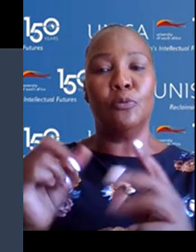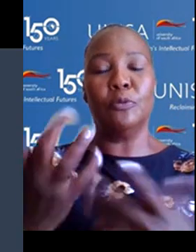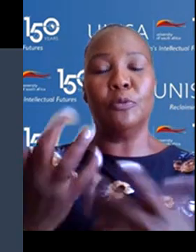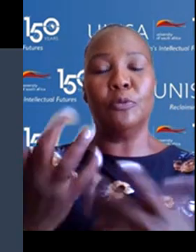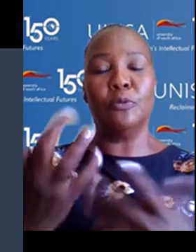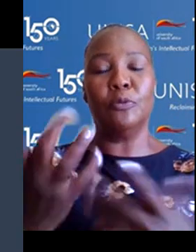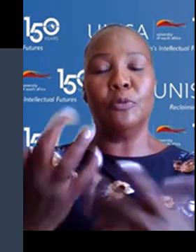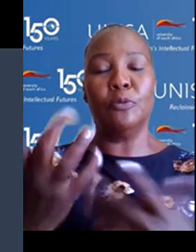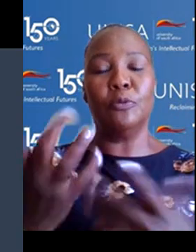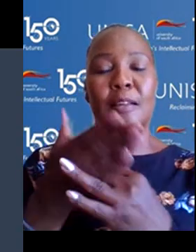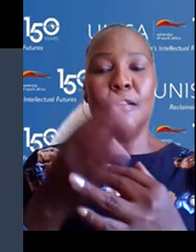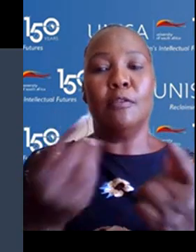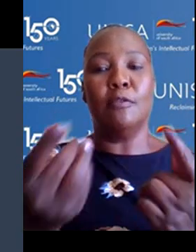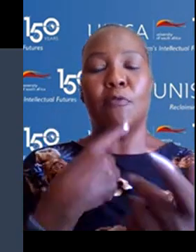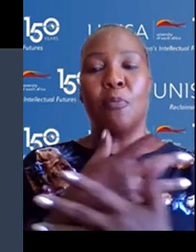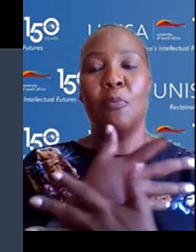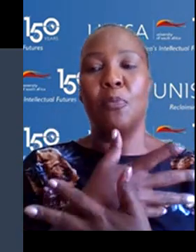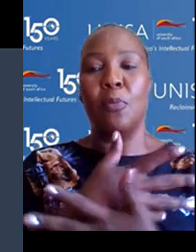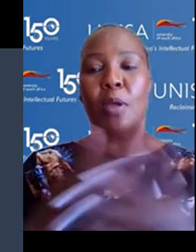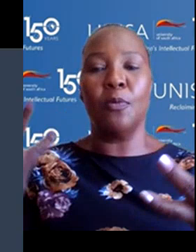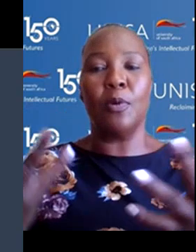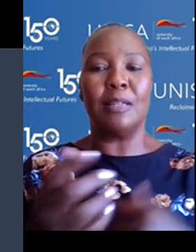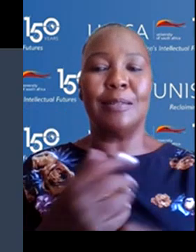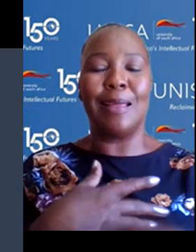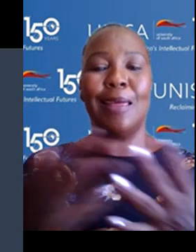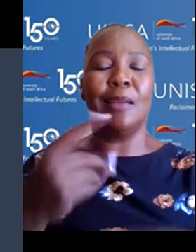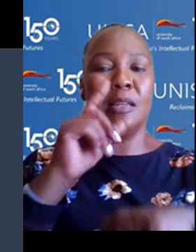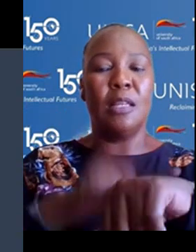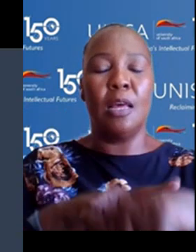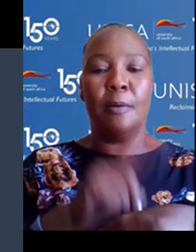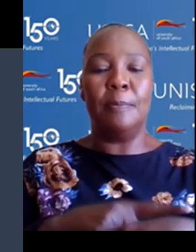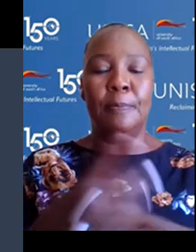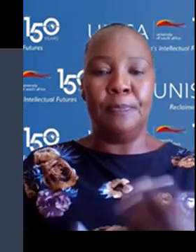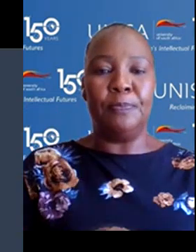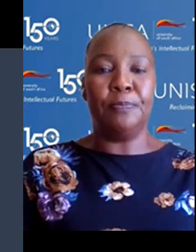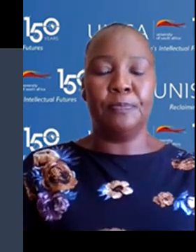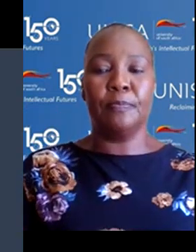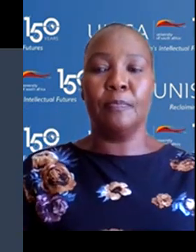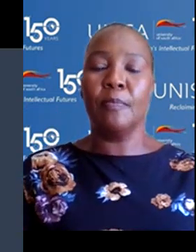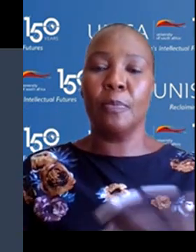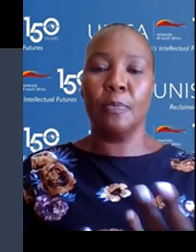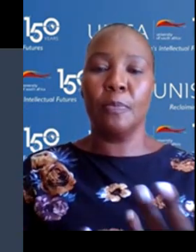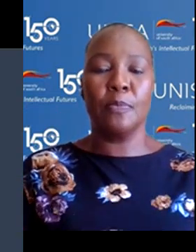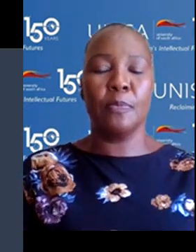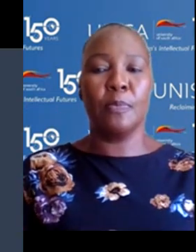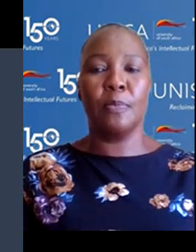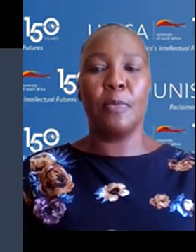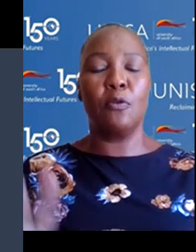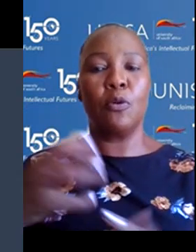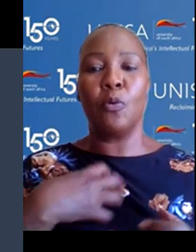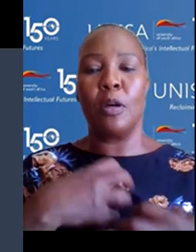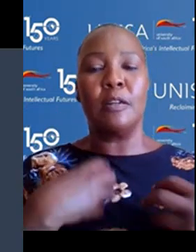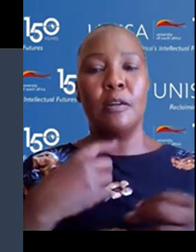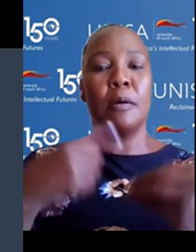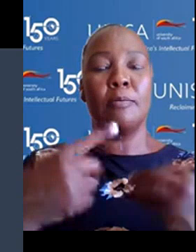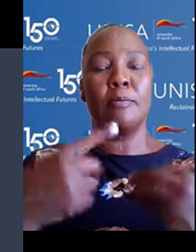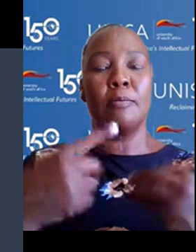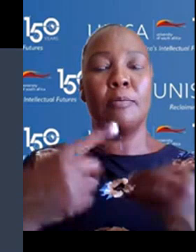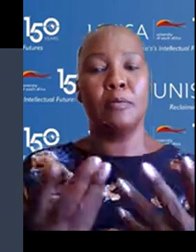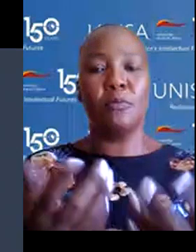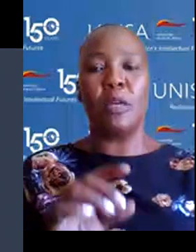personal files, your studies, anything you want really, and you can put it in there. The only weakness is, guys, is your